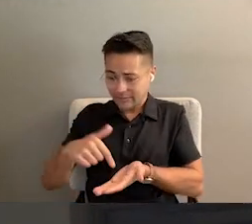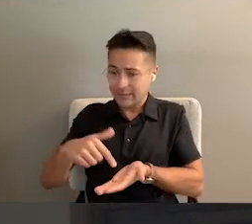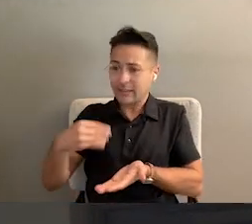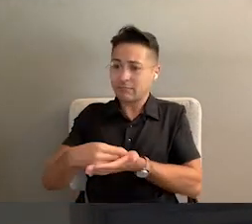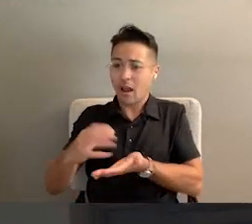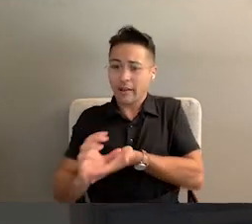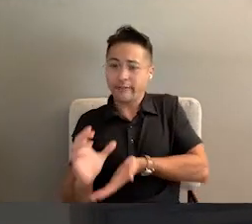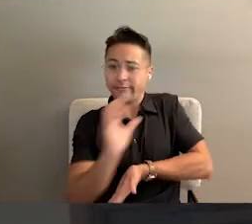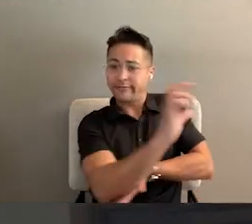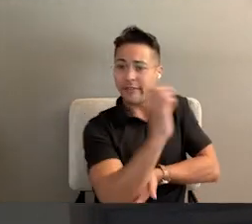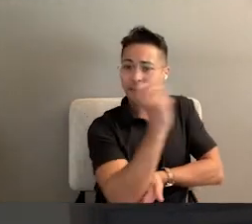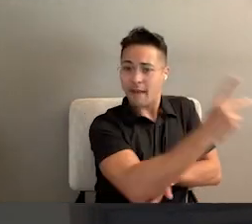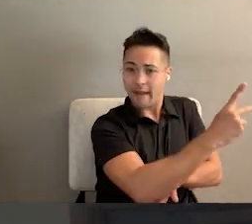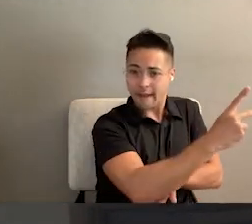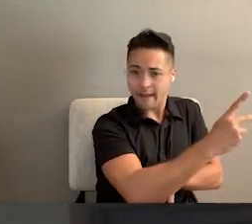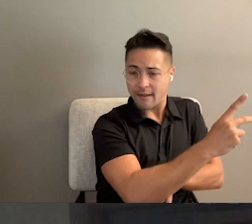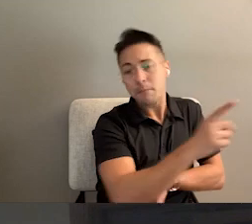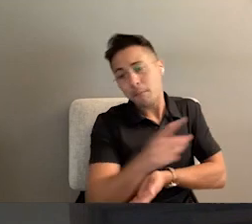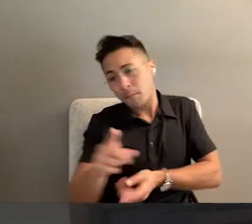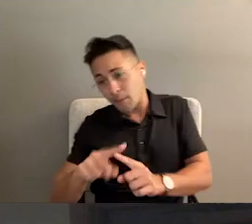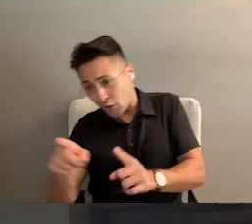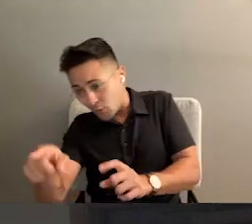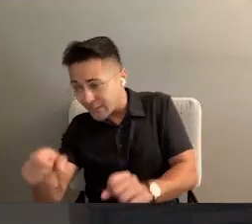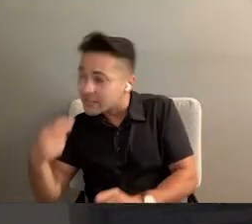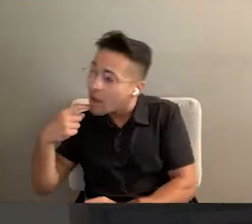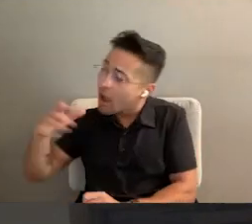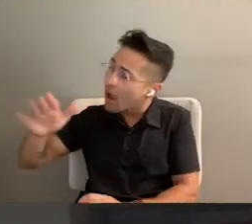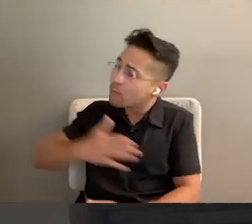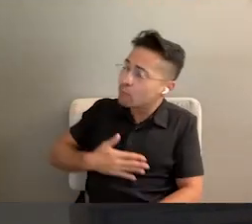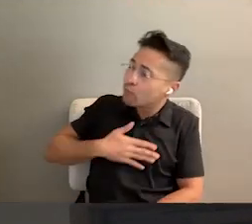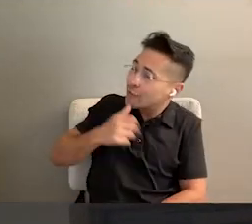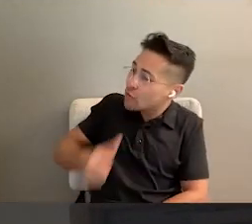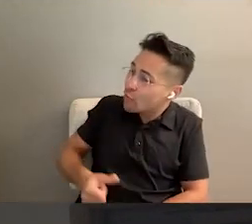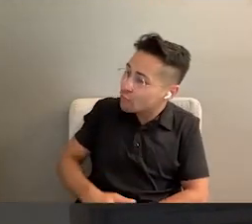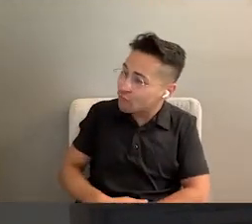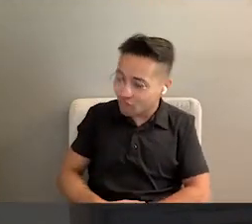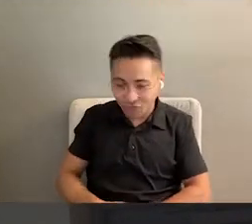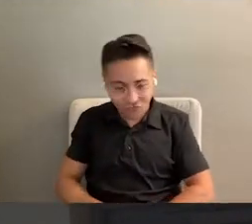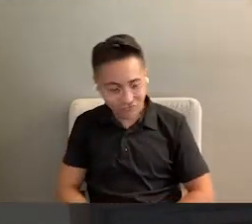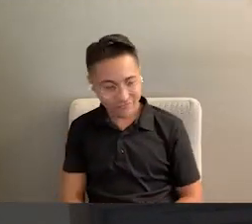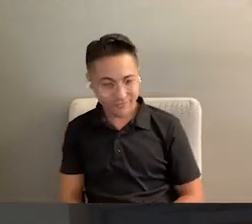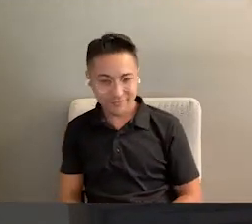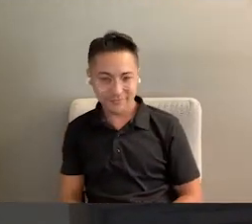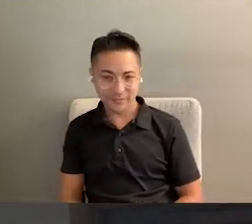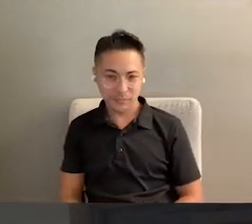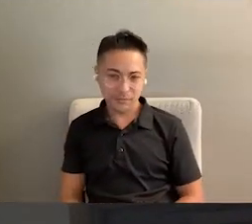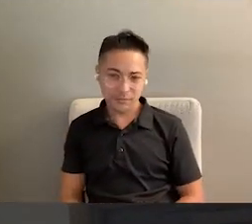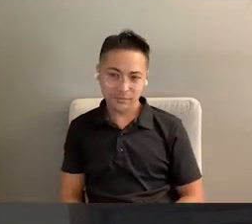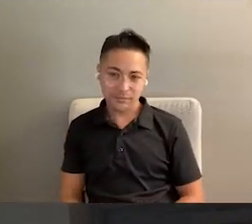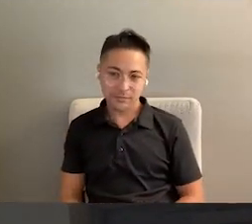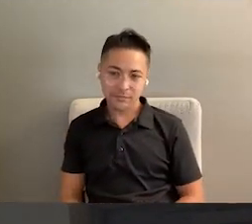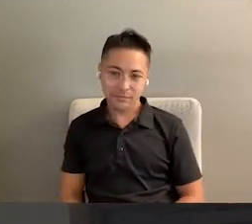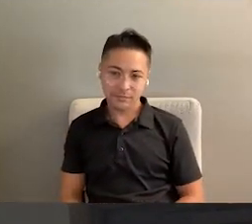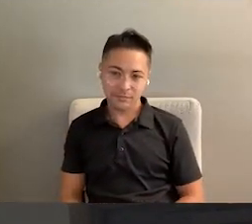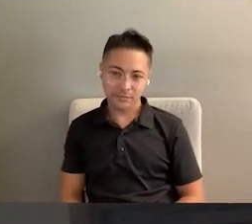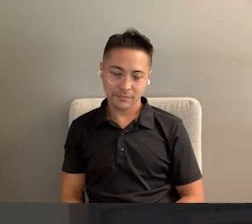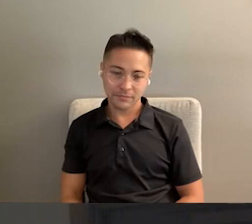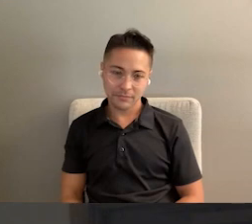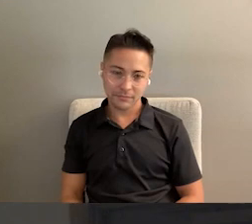says, we have a plan to reinvest this much money, and give you the means by which to say, please